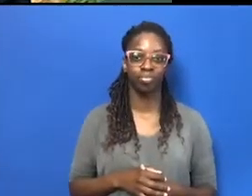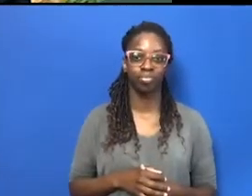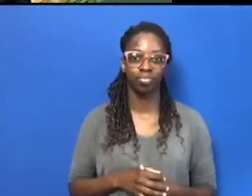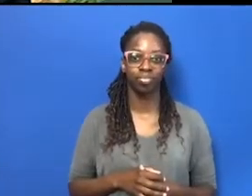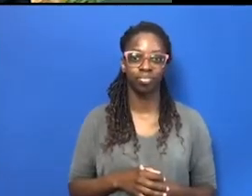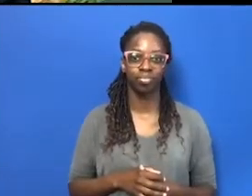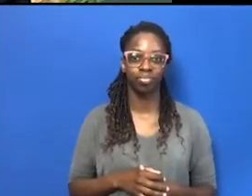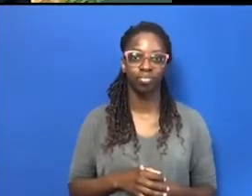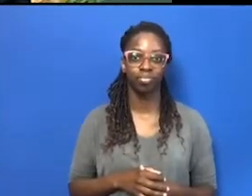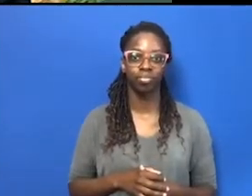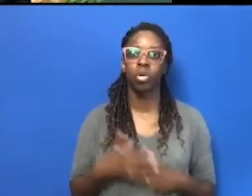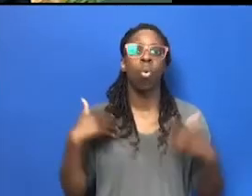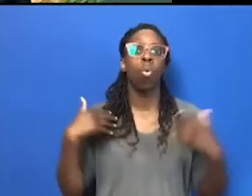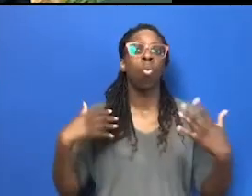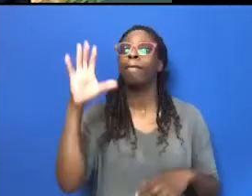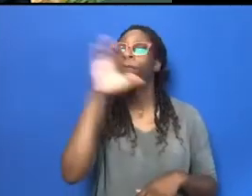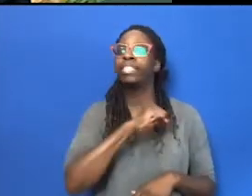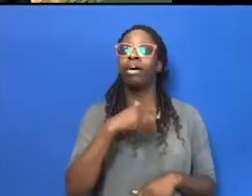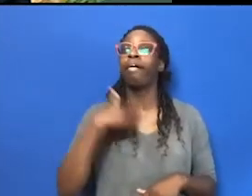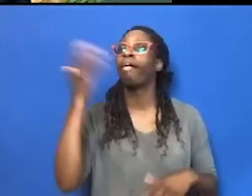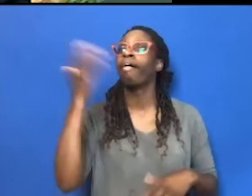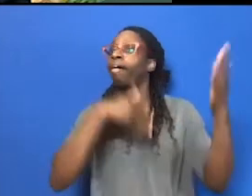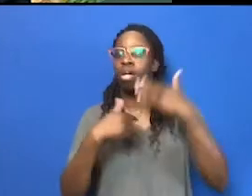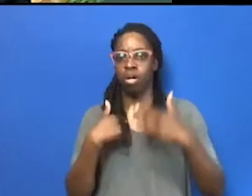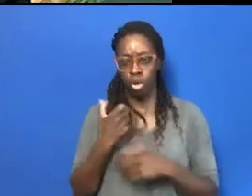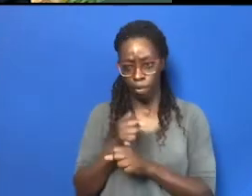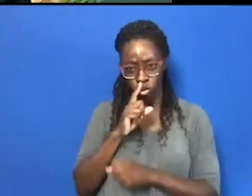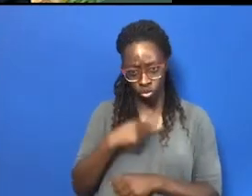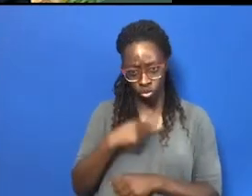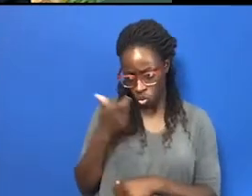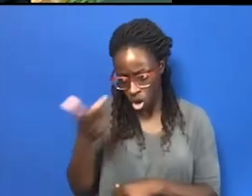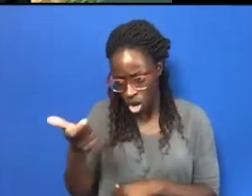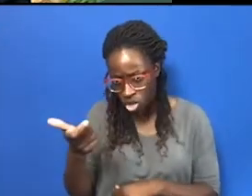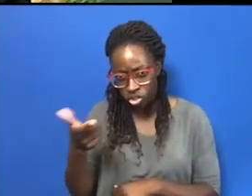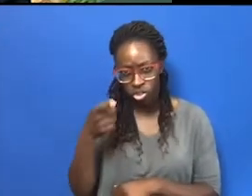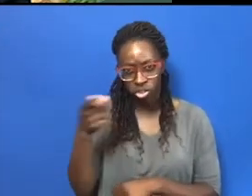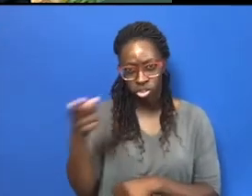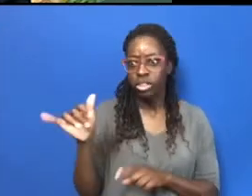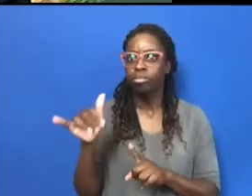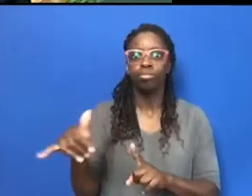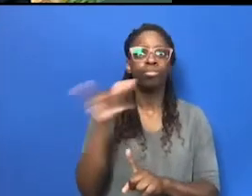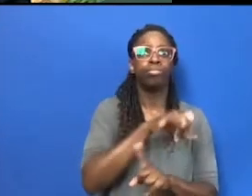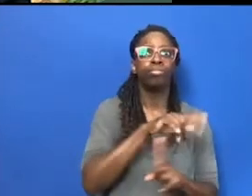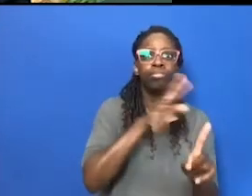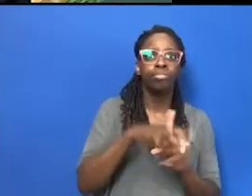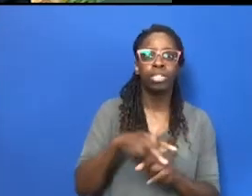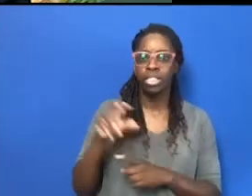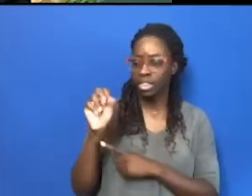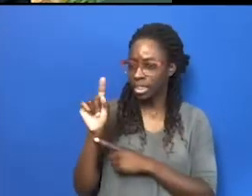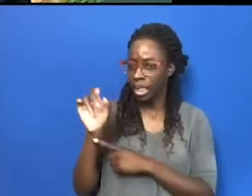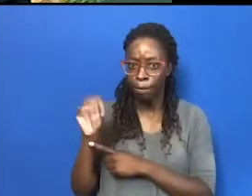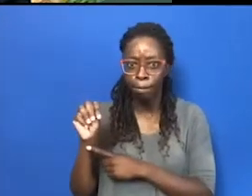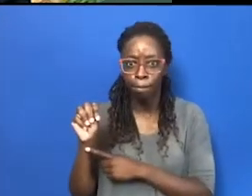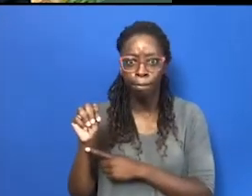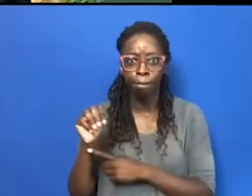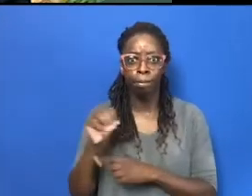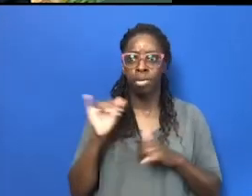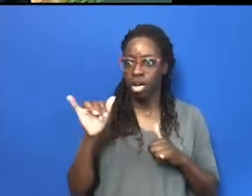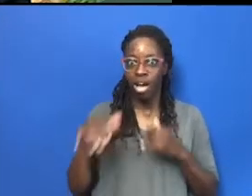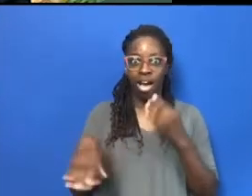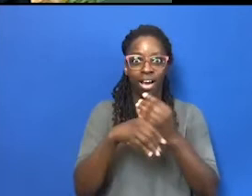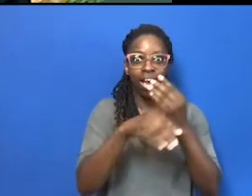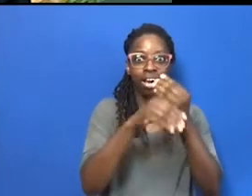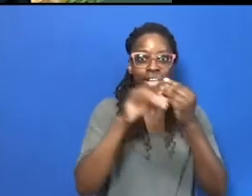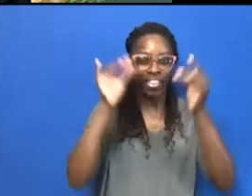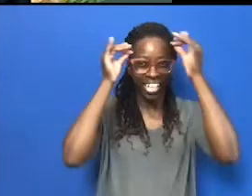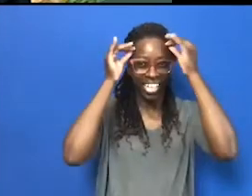moments, that we see what they're doing and go, oh yeah, I could add STEM in this way or that way, and really helping them to engage